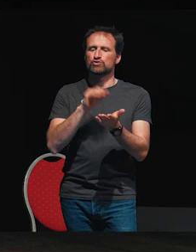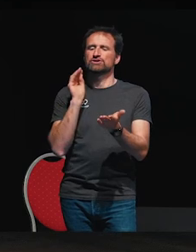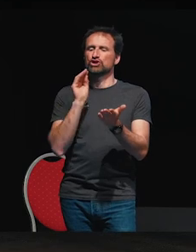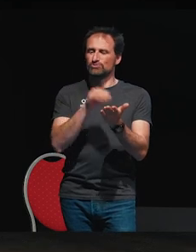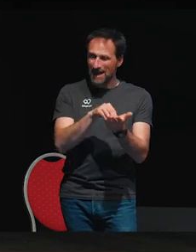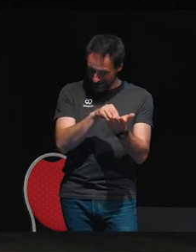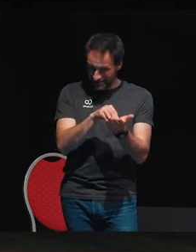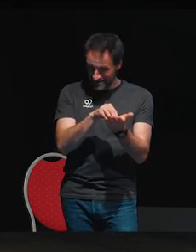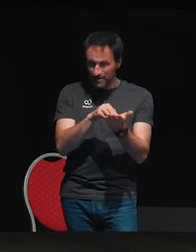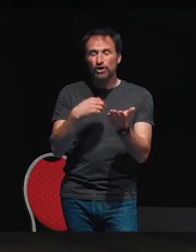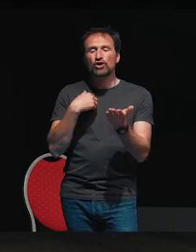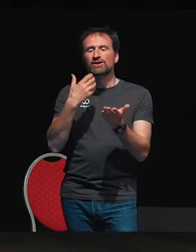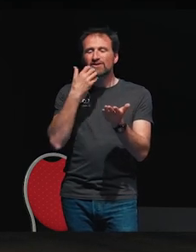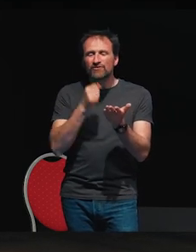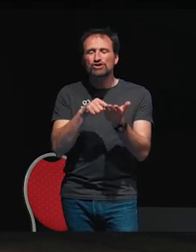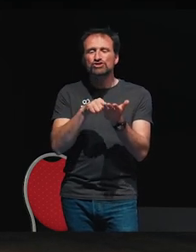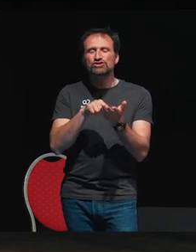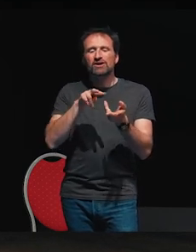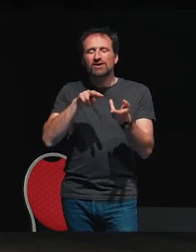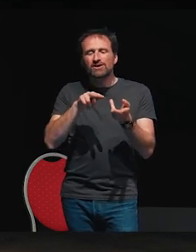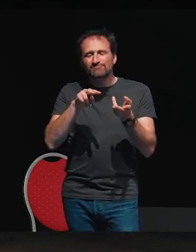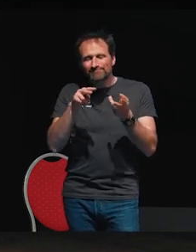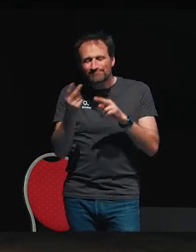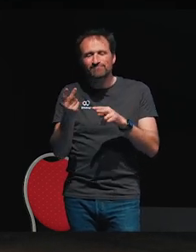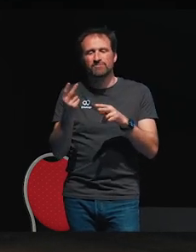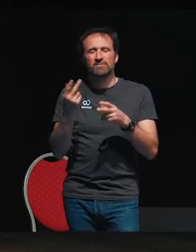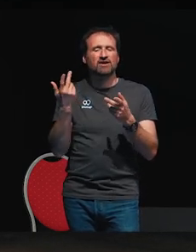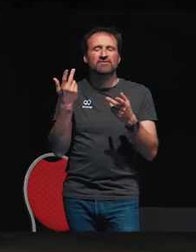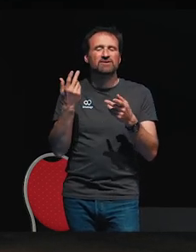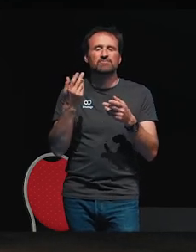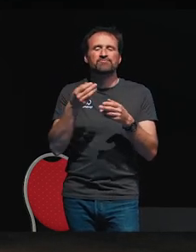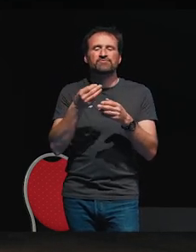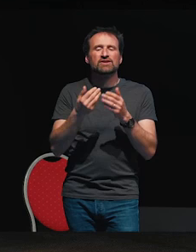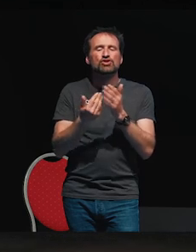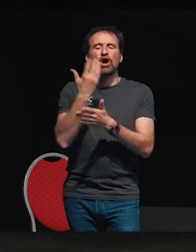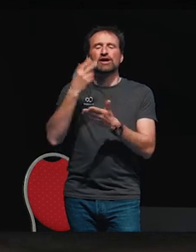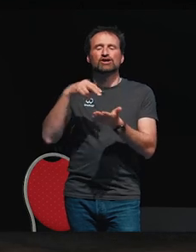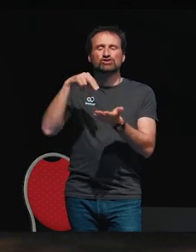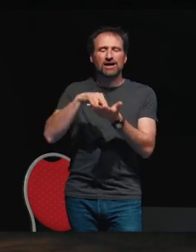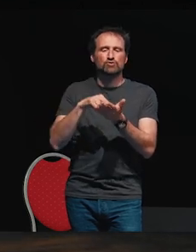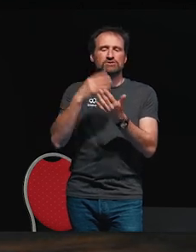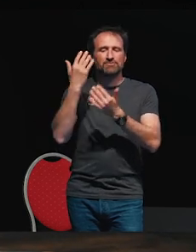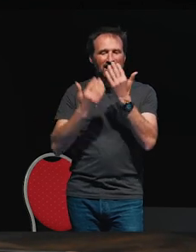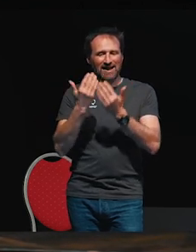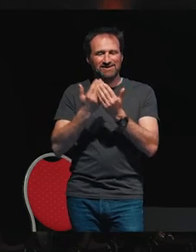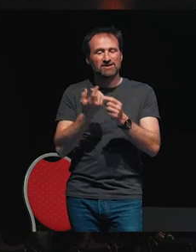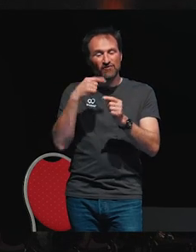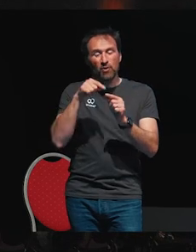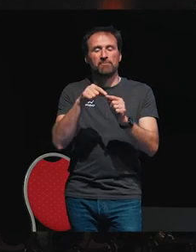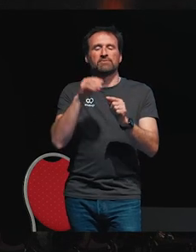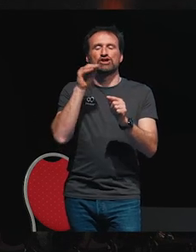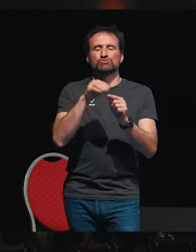I want to derive, I want to calculate new state from this stored state.